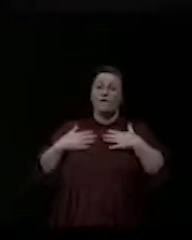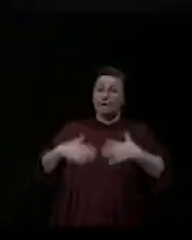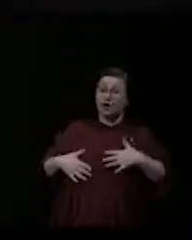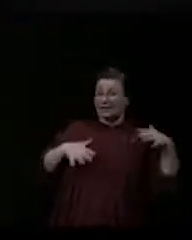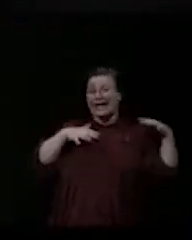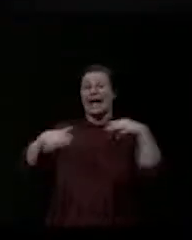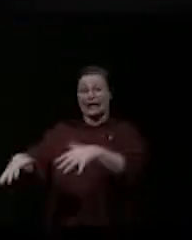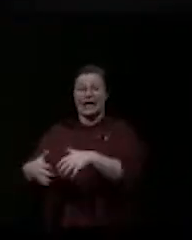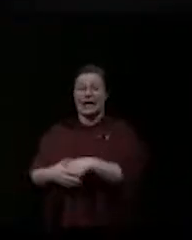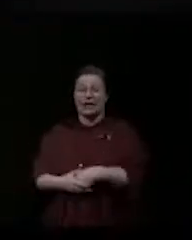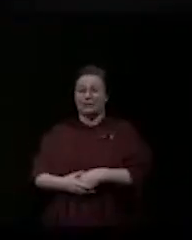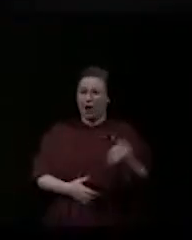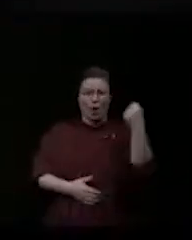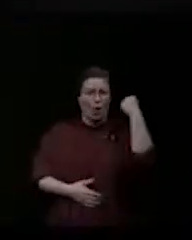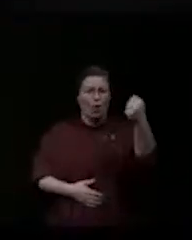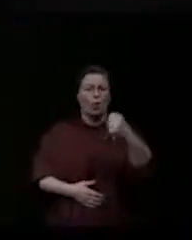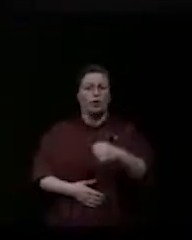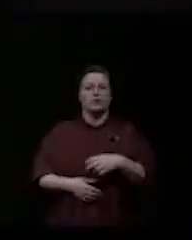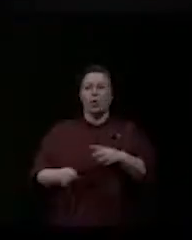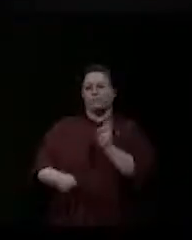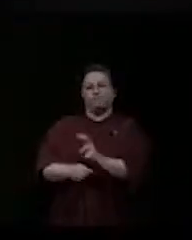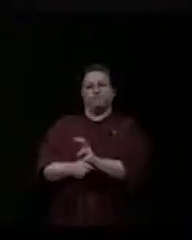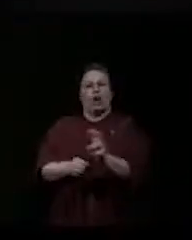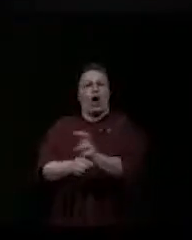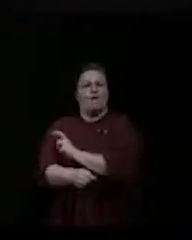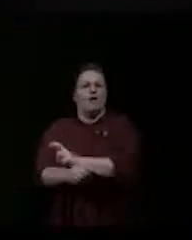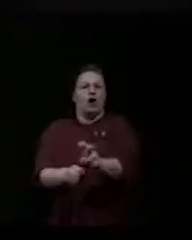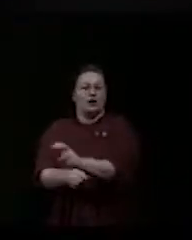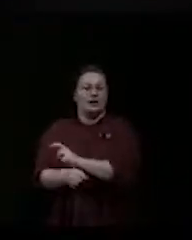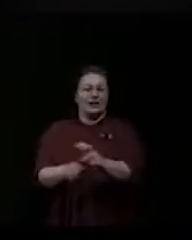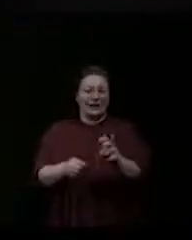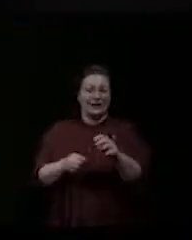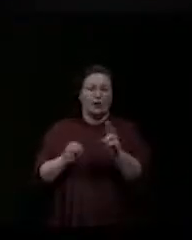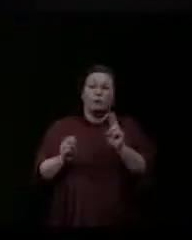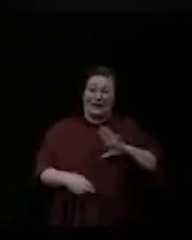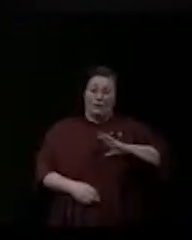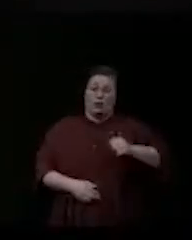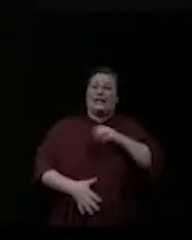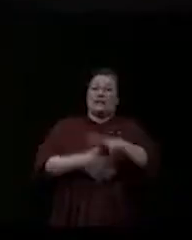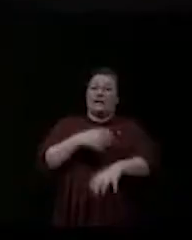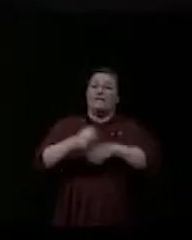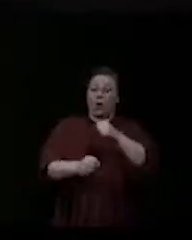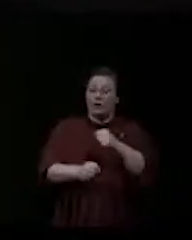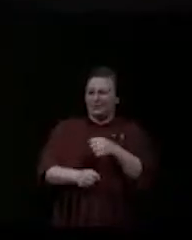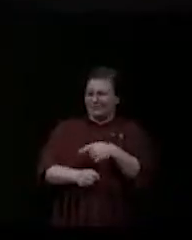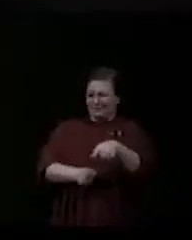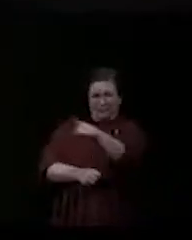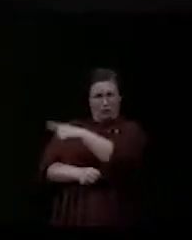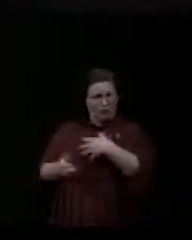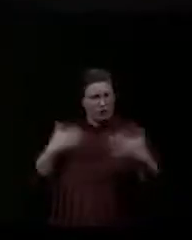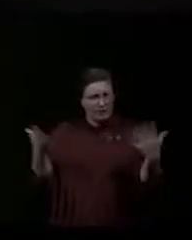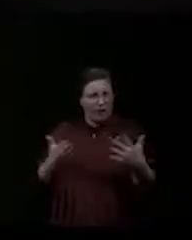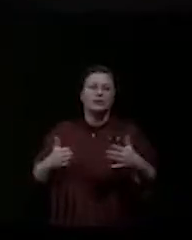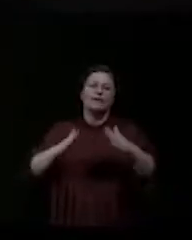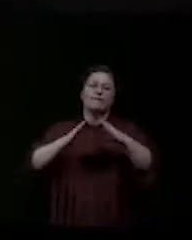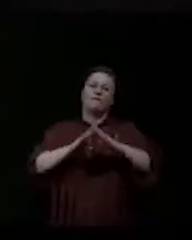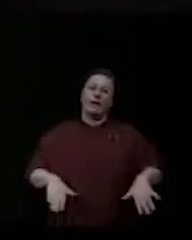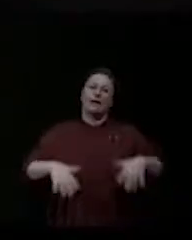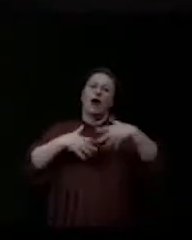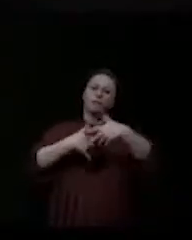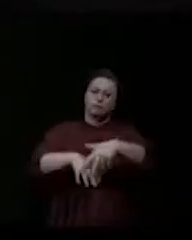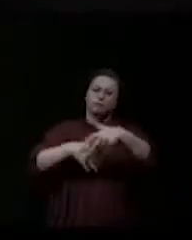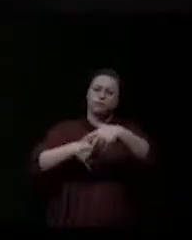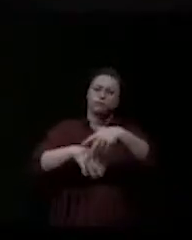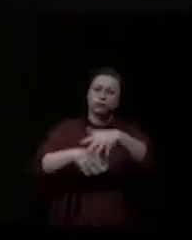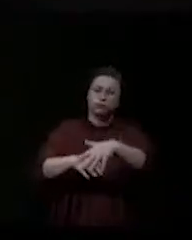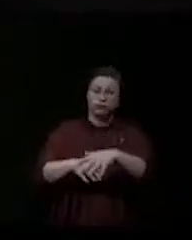attacks, to threats, to surveillance, and police violence during peaceful protests. These attacks